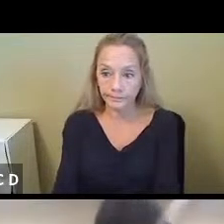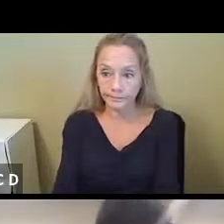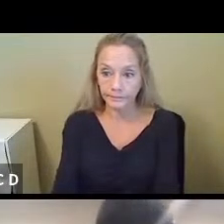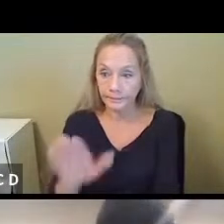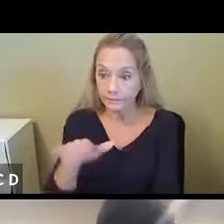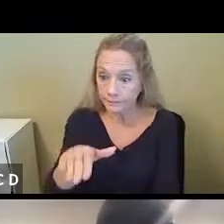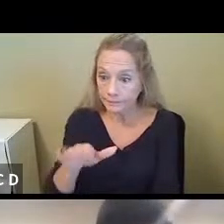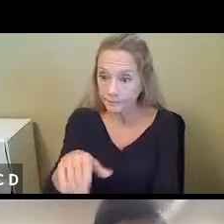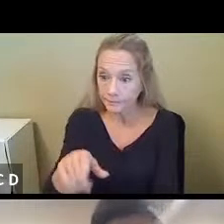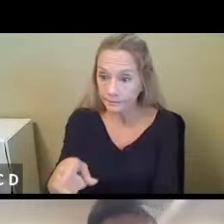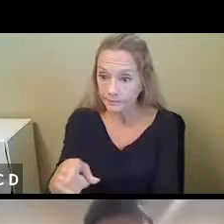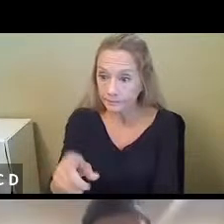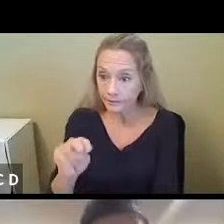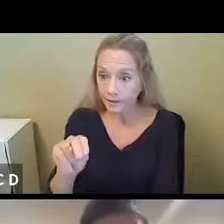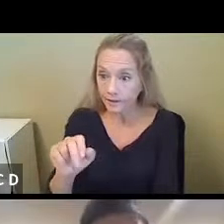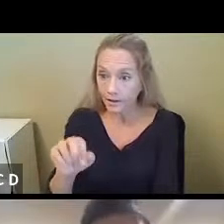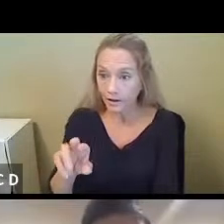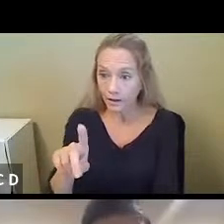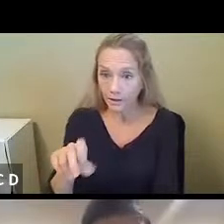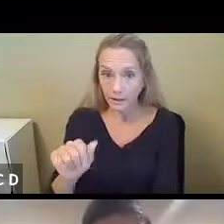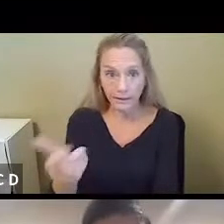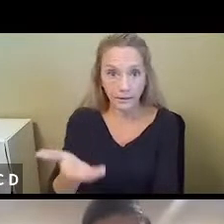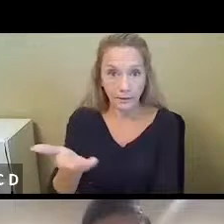Narda, are you there?